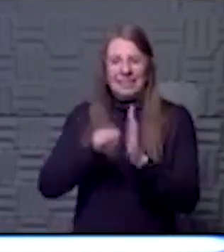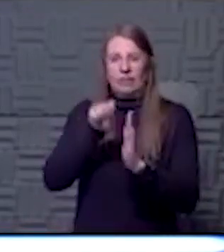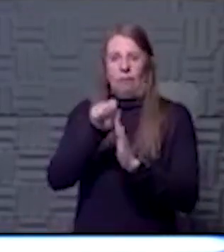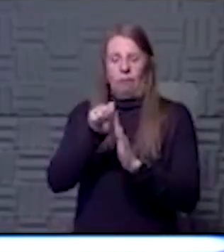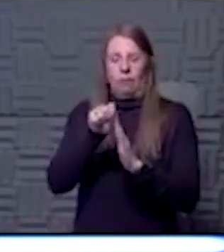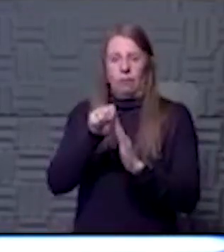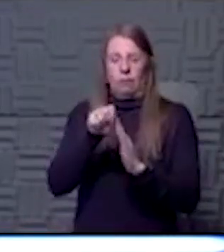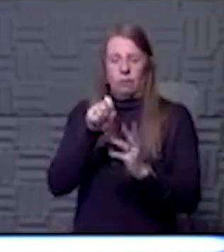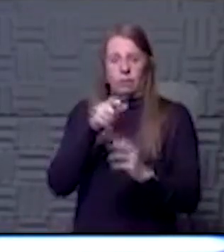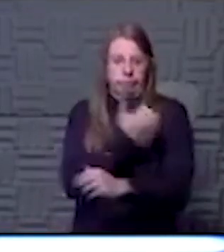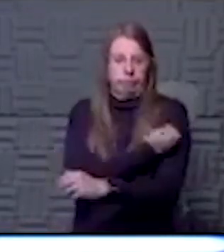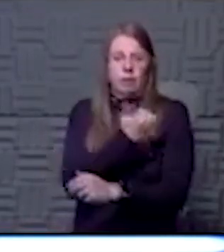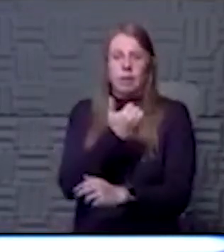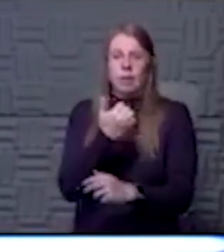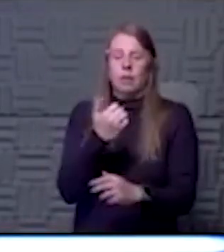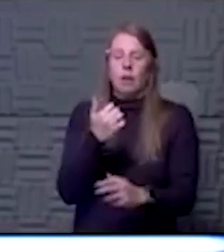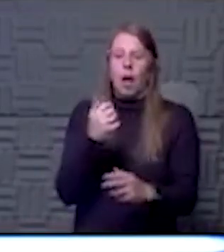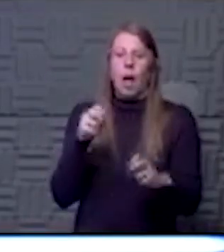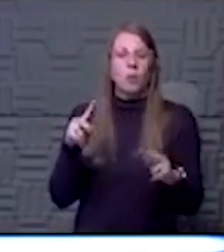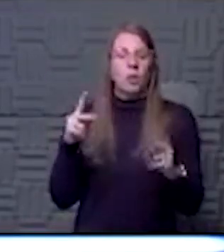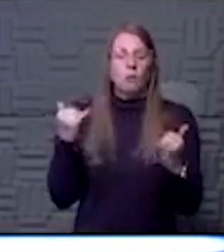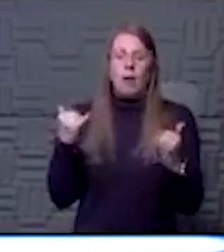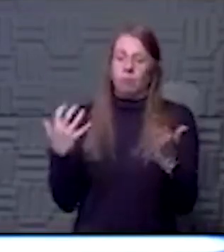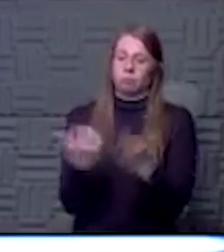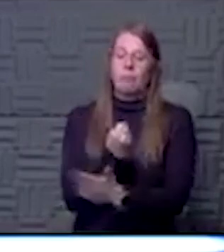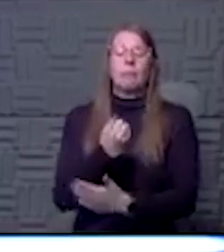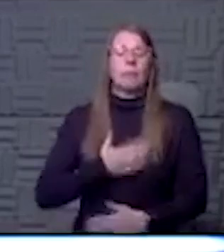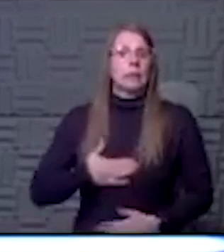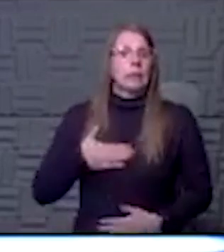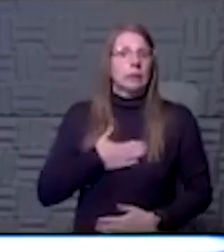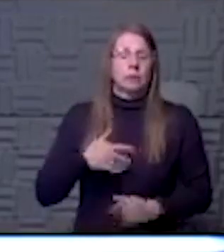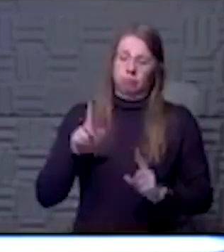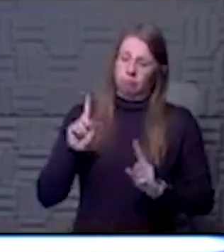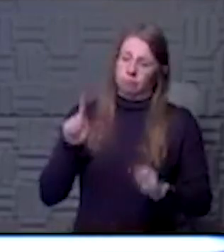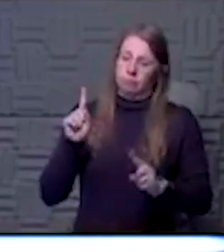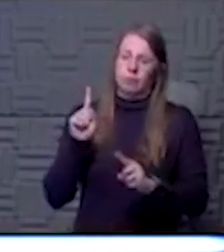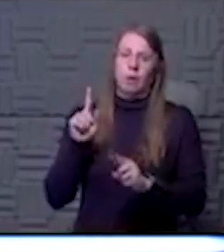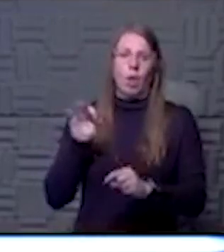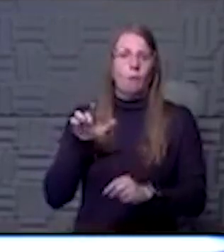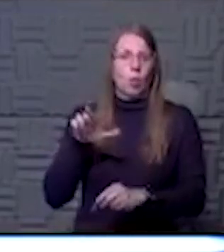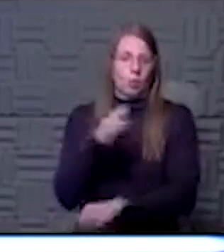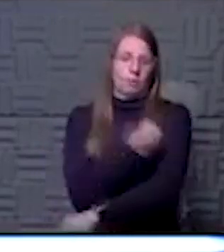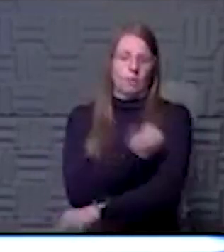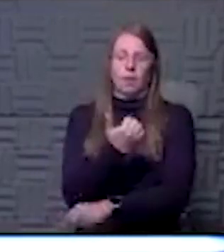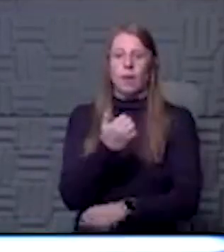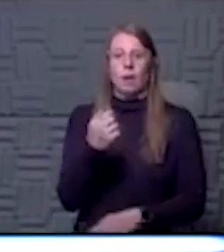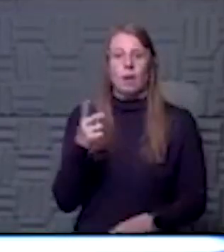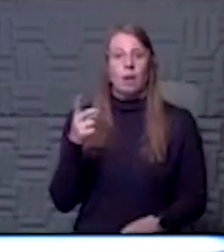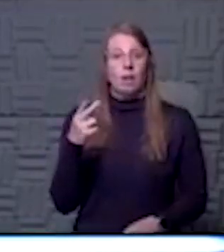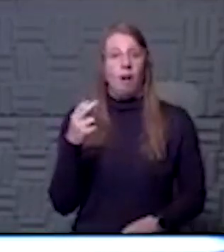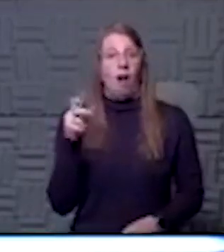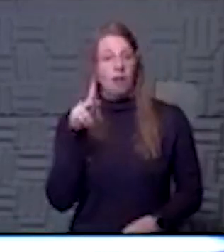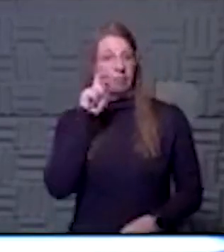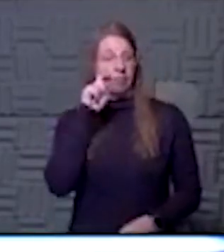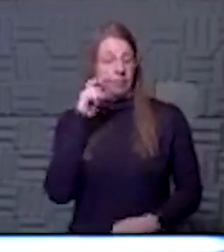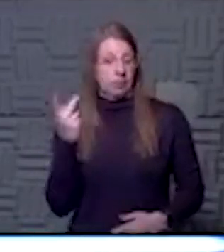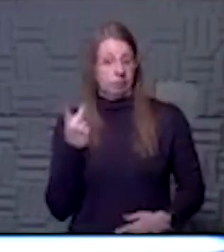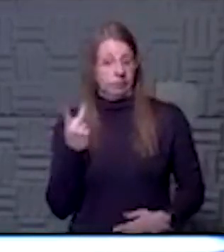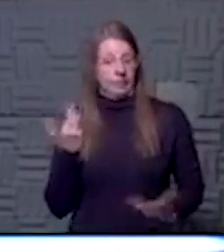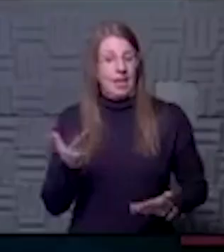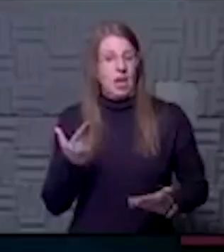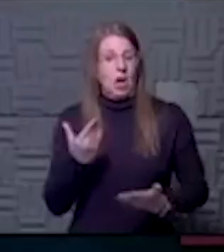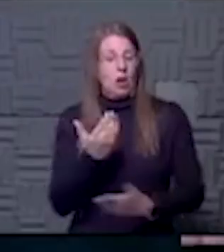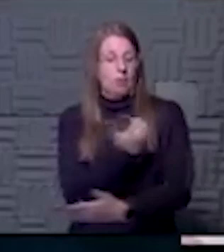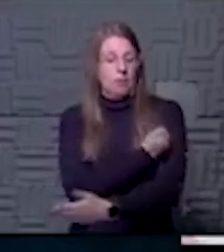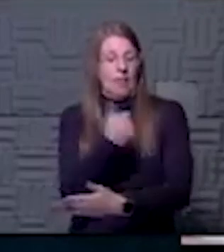take this opportunity to say, please, if you haven't already, please go get your flu vaccine. Mark and I did that 2 weeks ago on this program